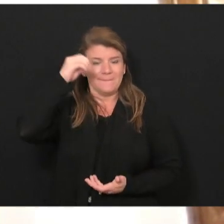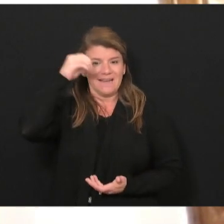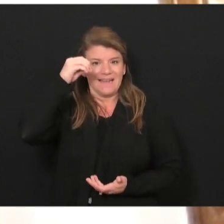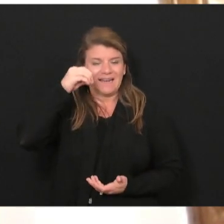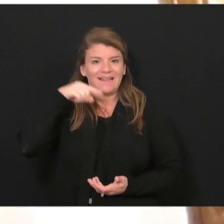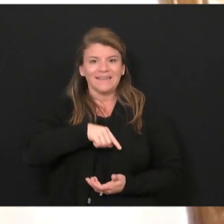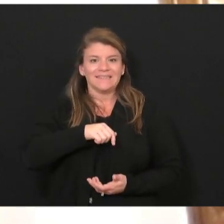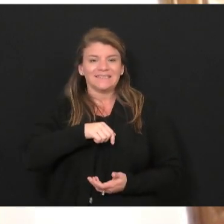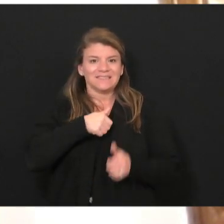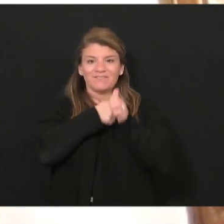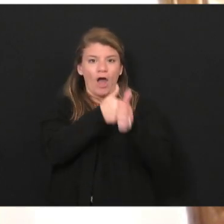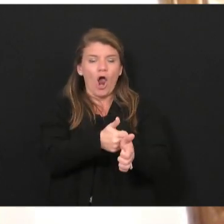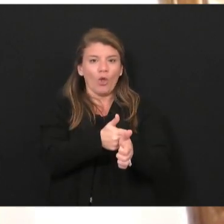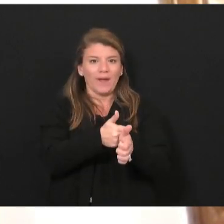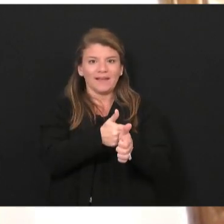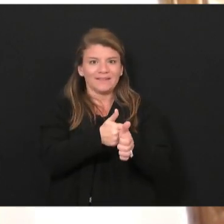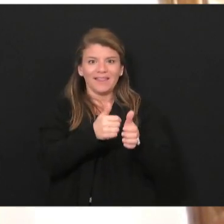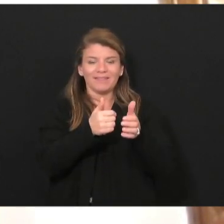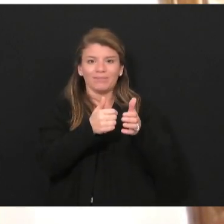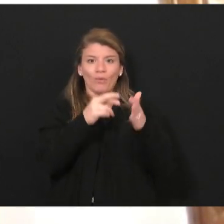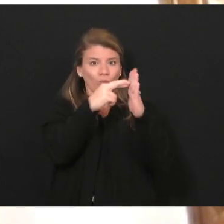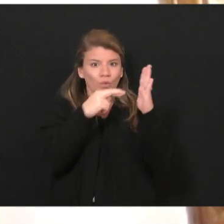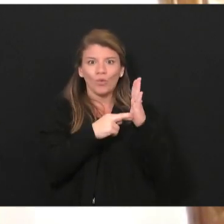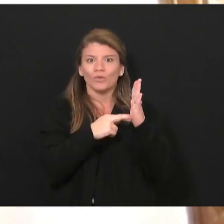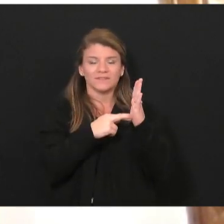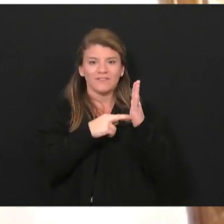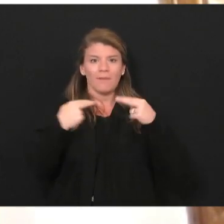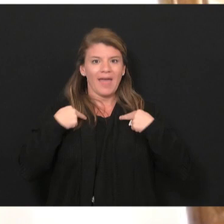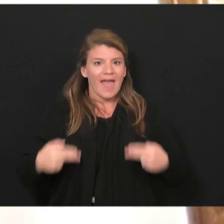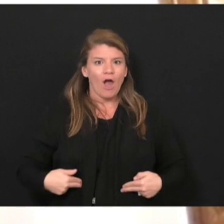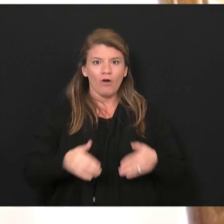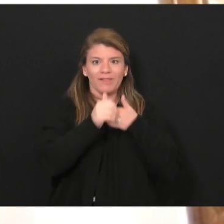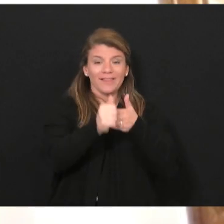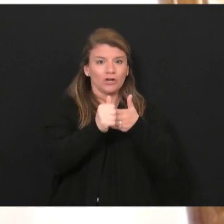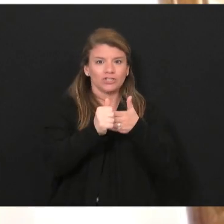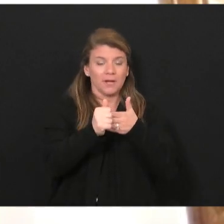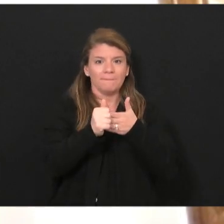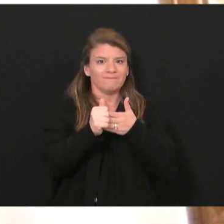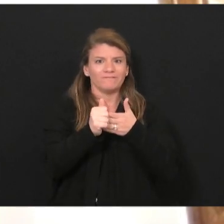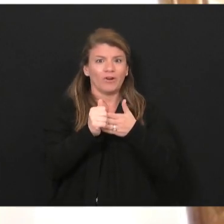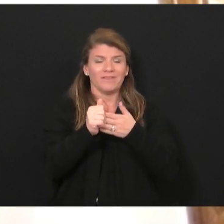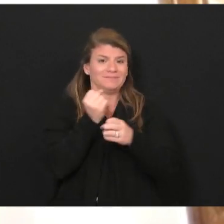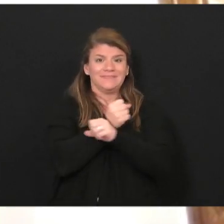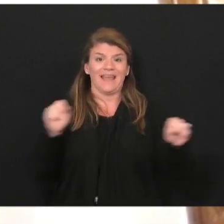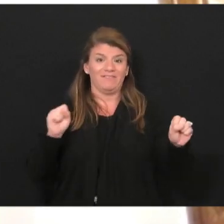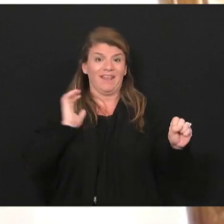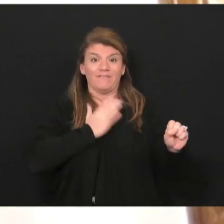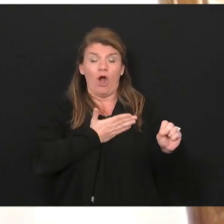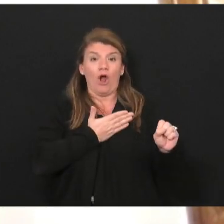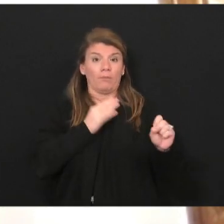also following the guidance of the health leadership for the safety of our population.